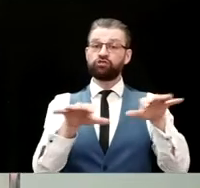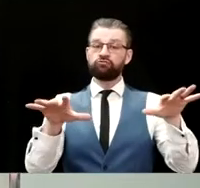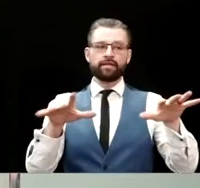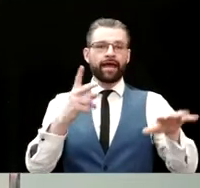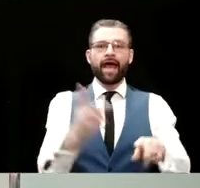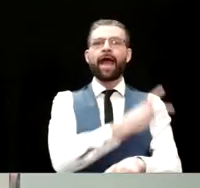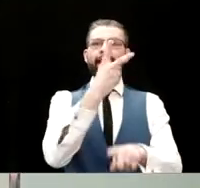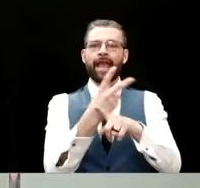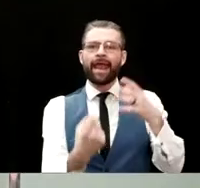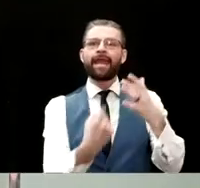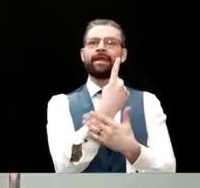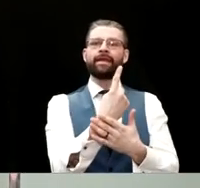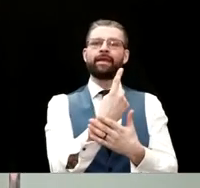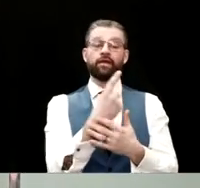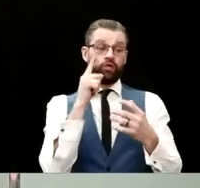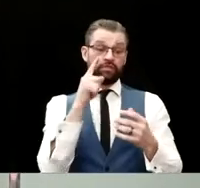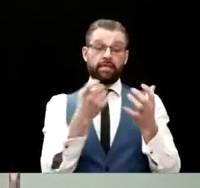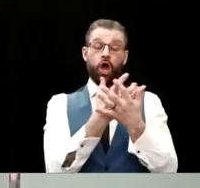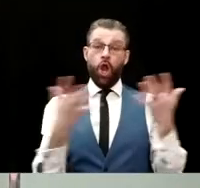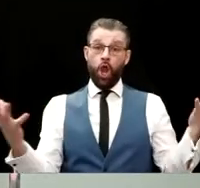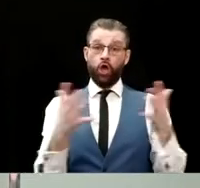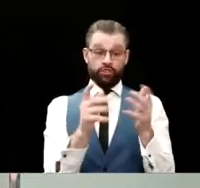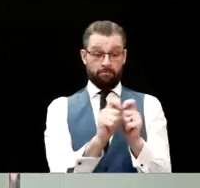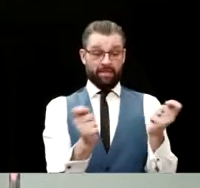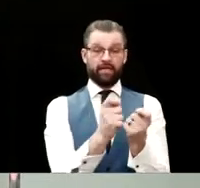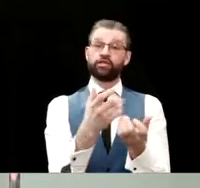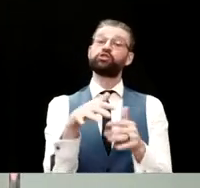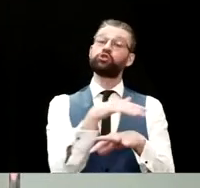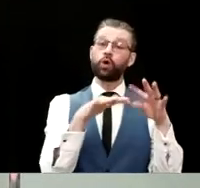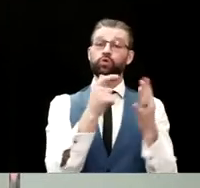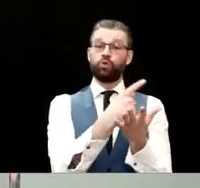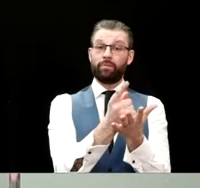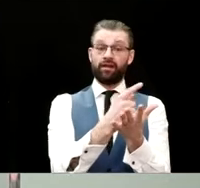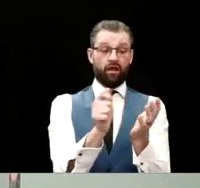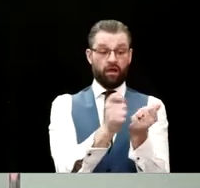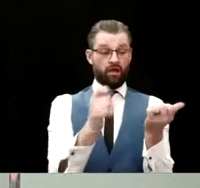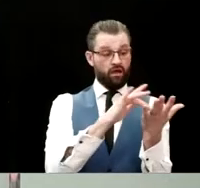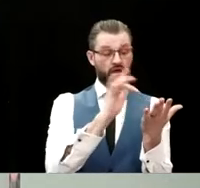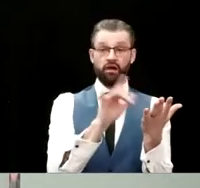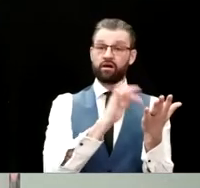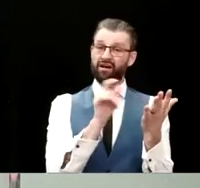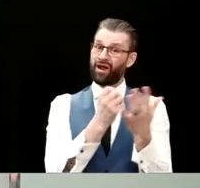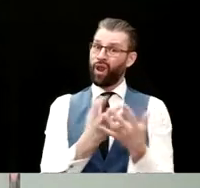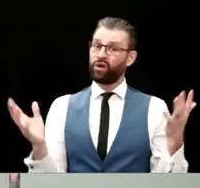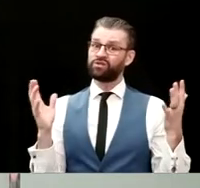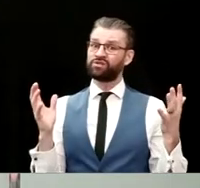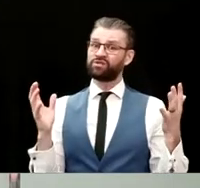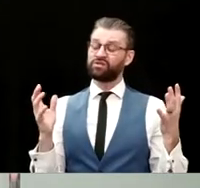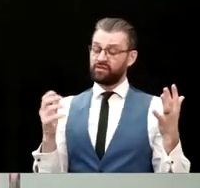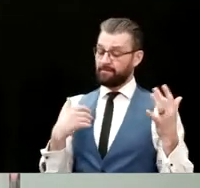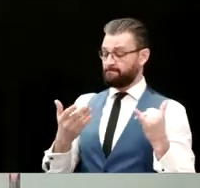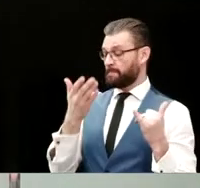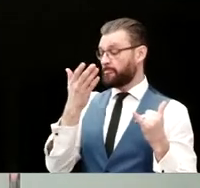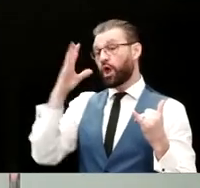through the pockets of extremism present on social media platforms. Therefore now, more than ever, the legacy of